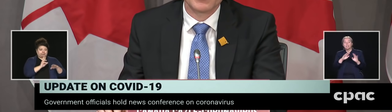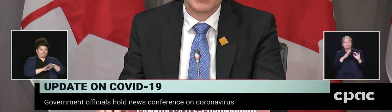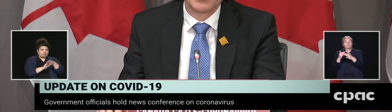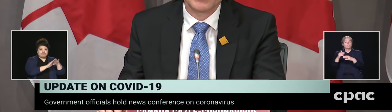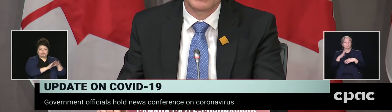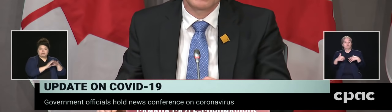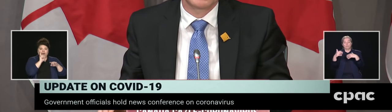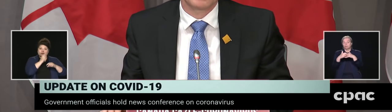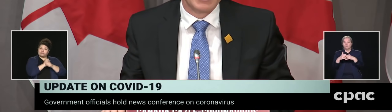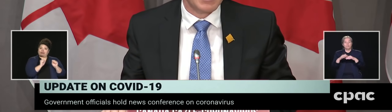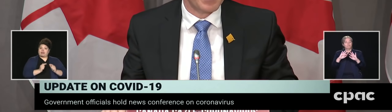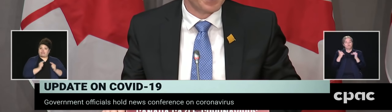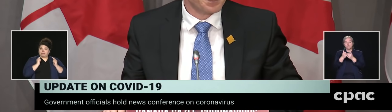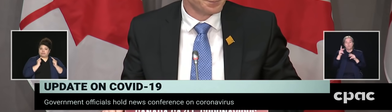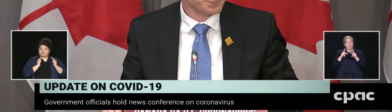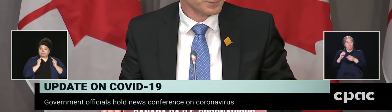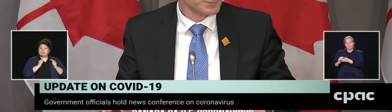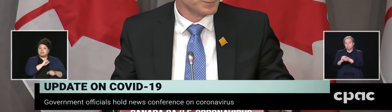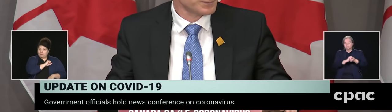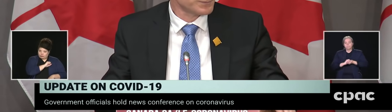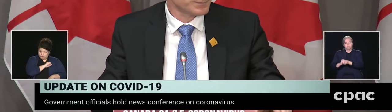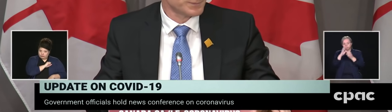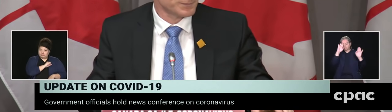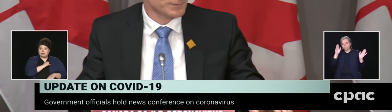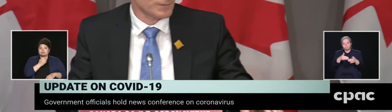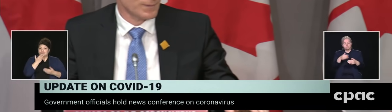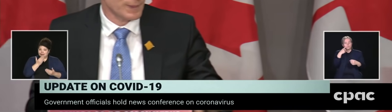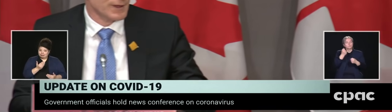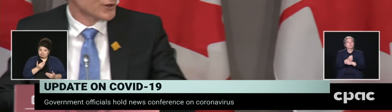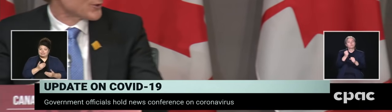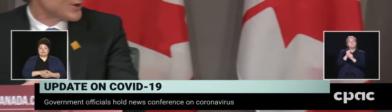Marcy, thank you. Merci.